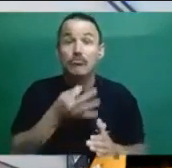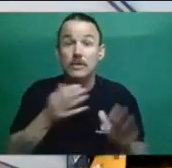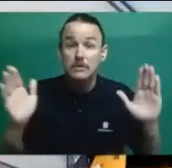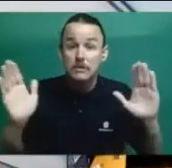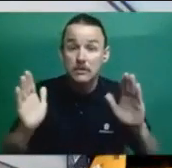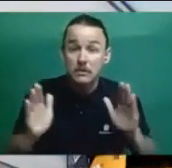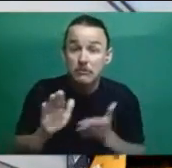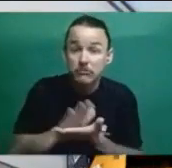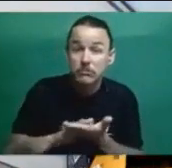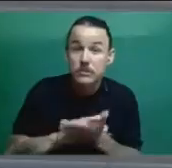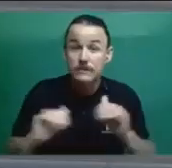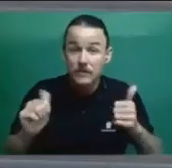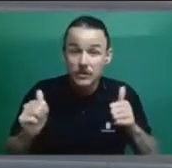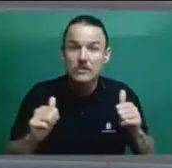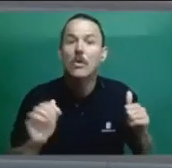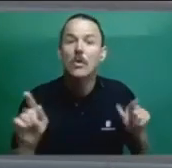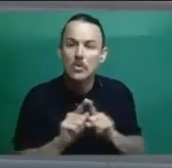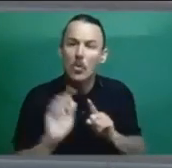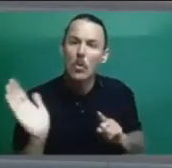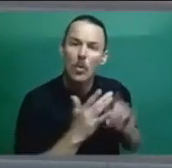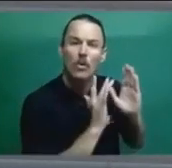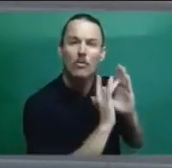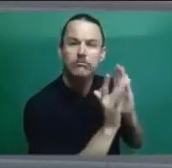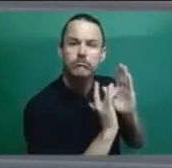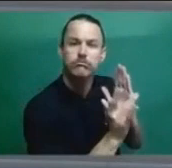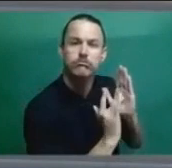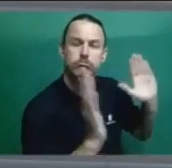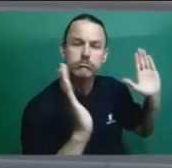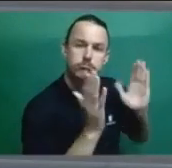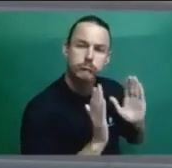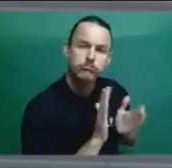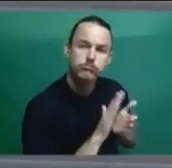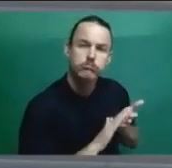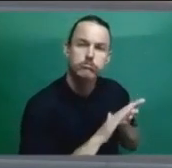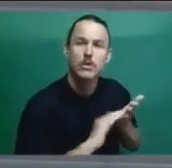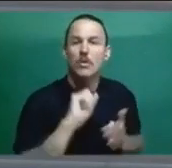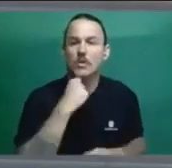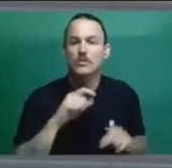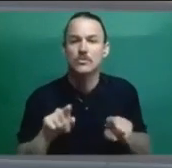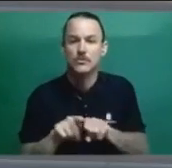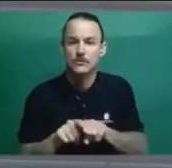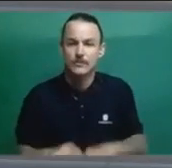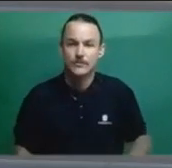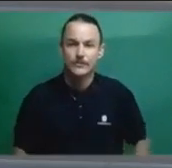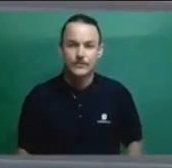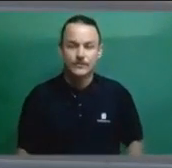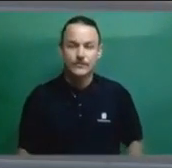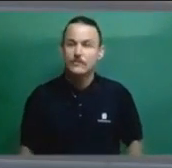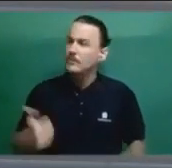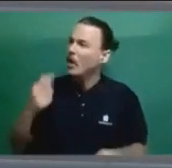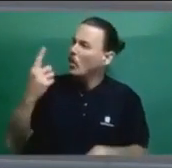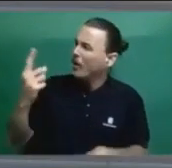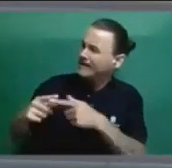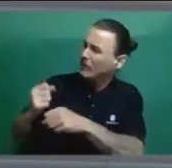place. I don't have much time left, but one point was you brought up New York, Paris and London, these